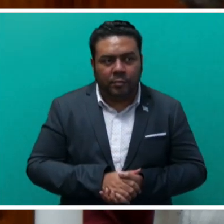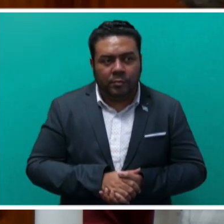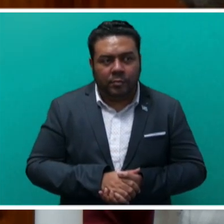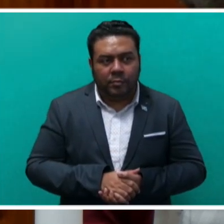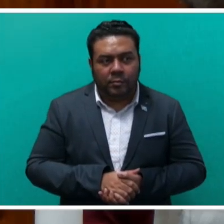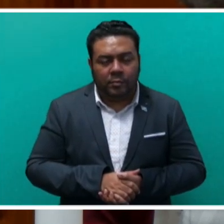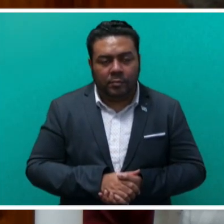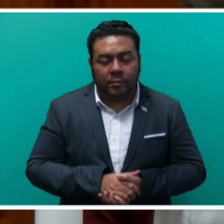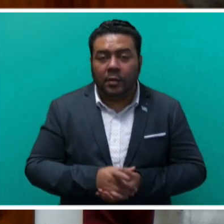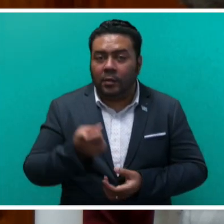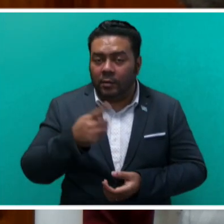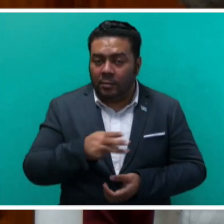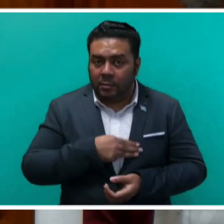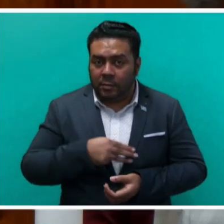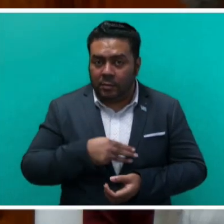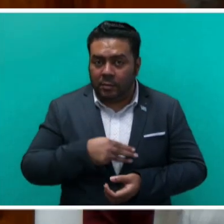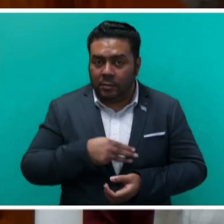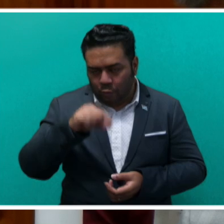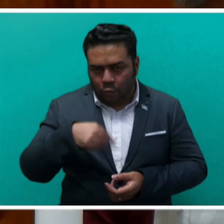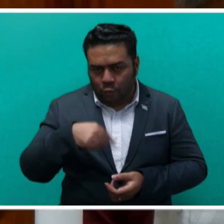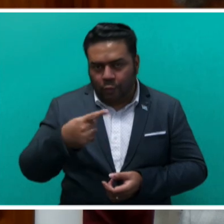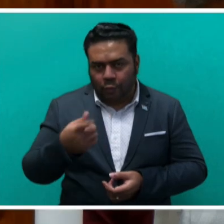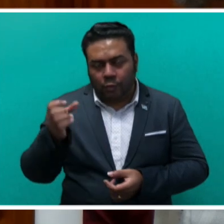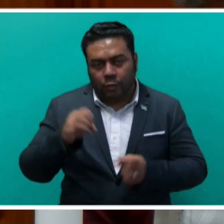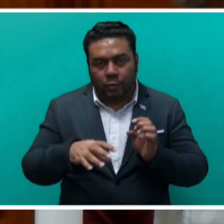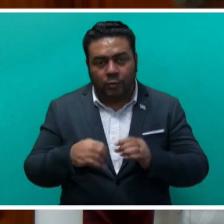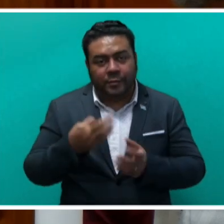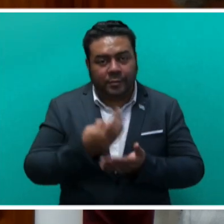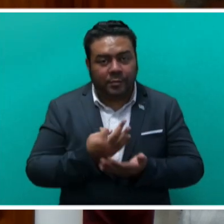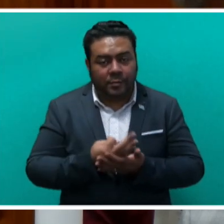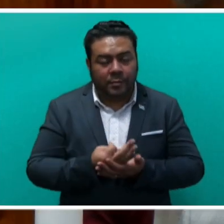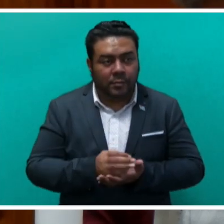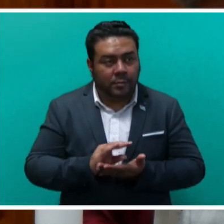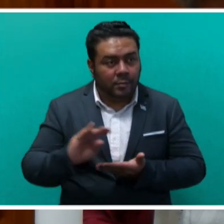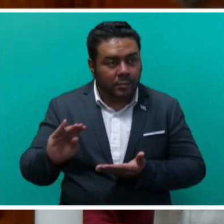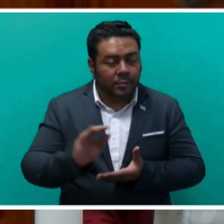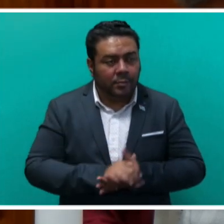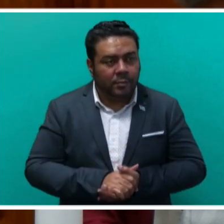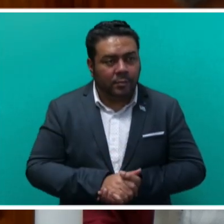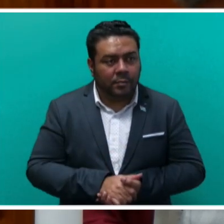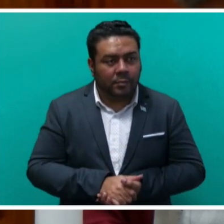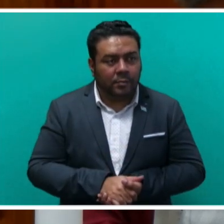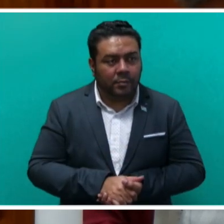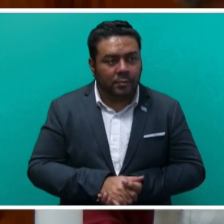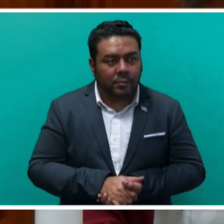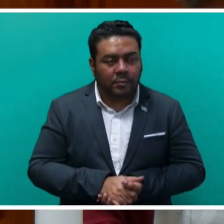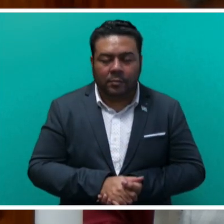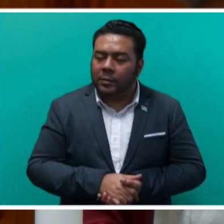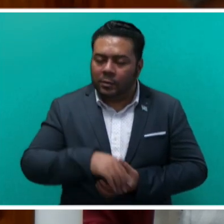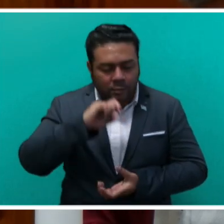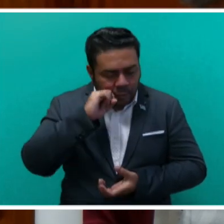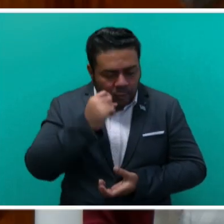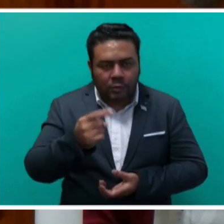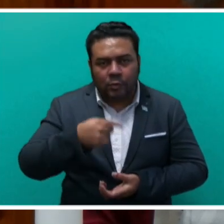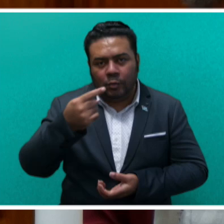The ministry continues to exhaust all funding that's allocated to this grant, and will continue to seek